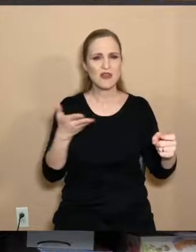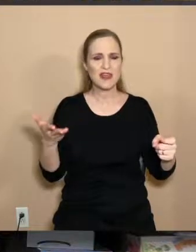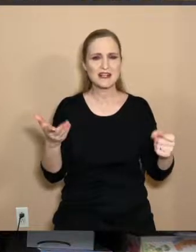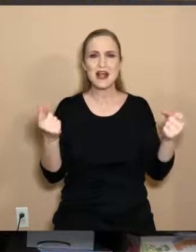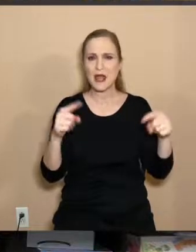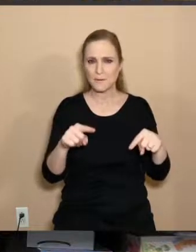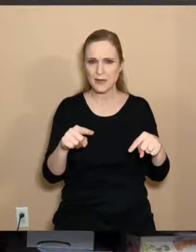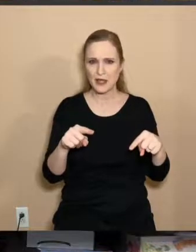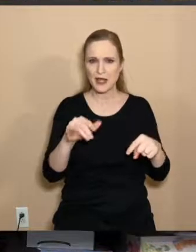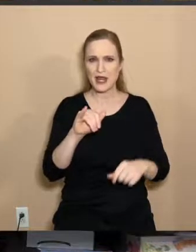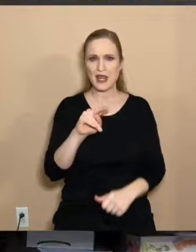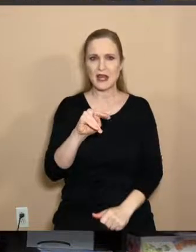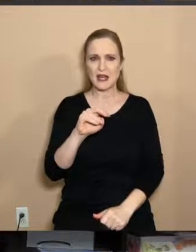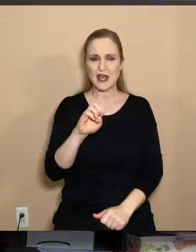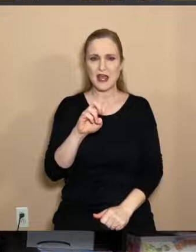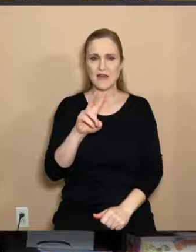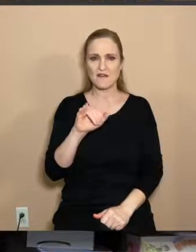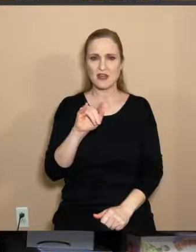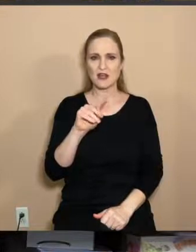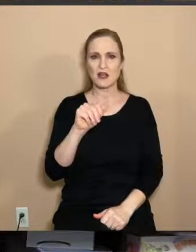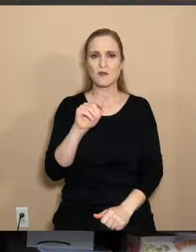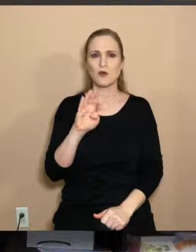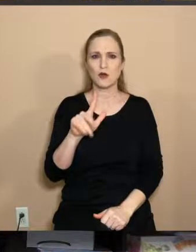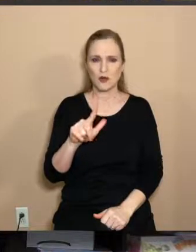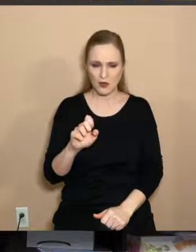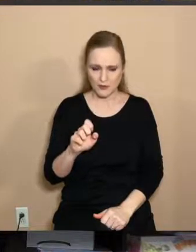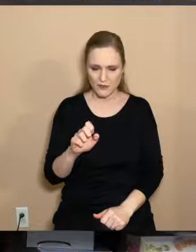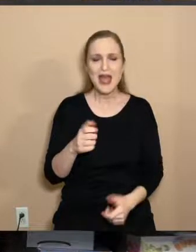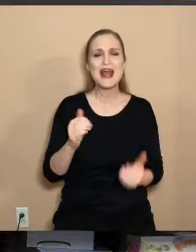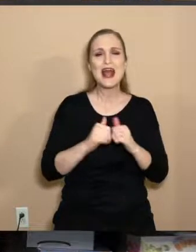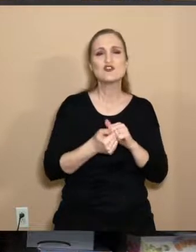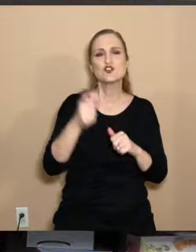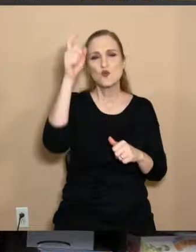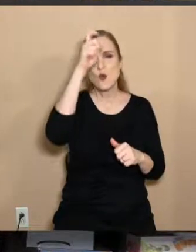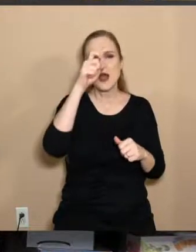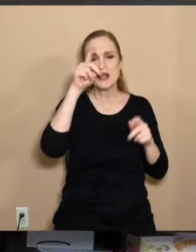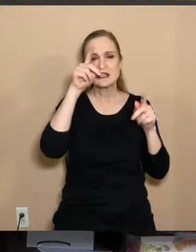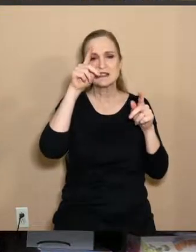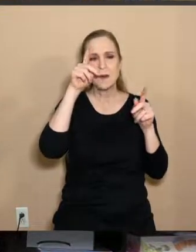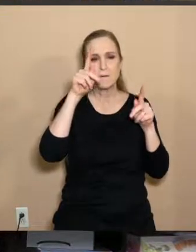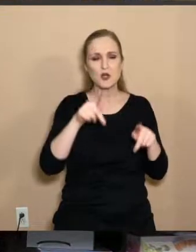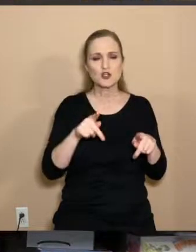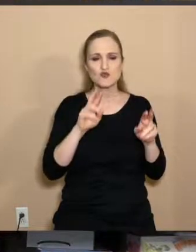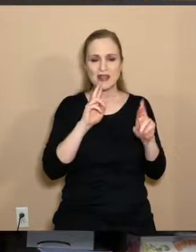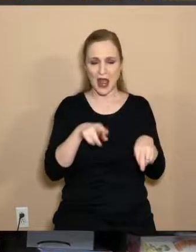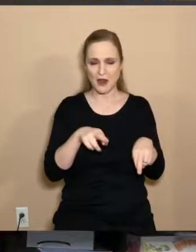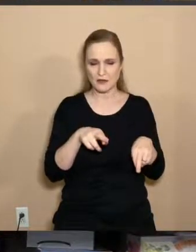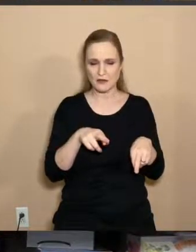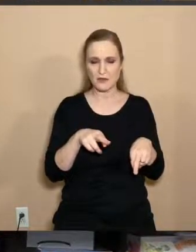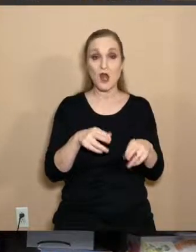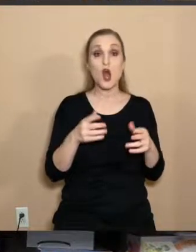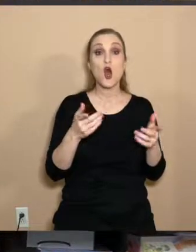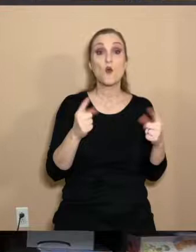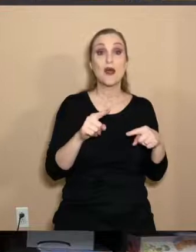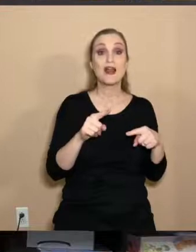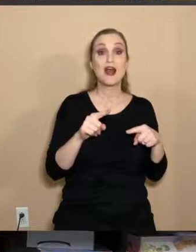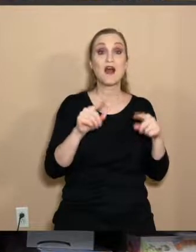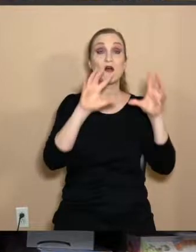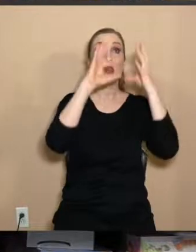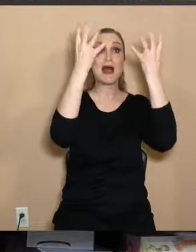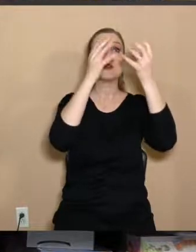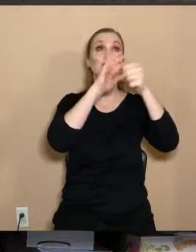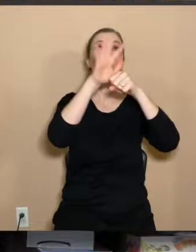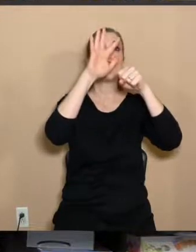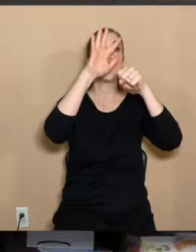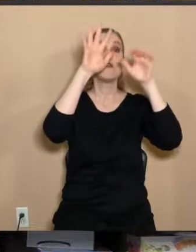inevitable? How should a wise man react to these things? And the 2 examples are, he says, when a cloud is full of rain, it's going to